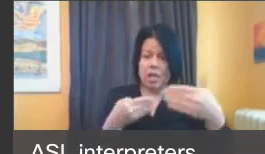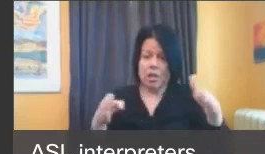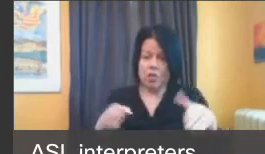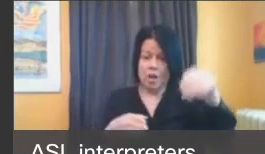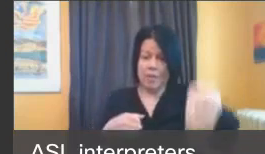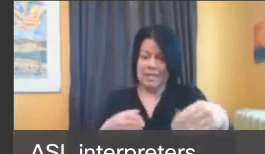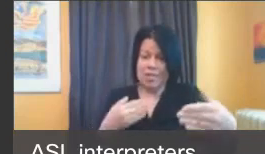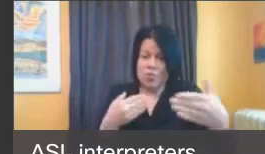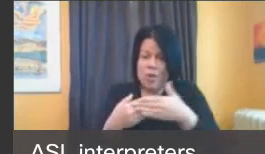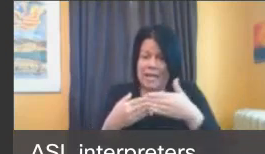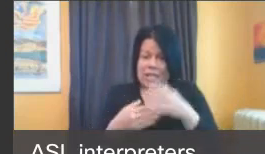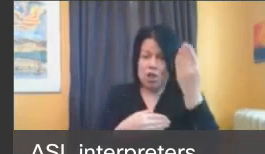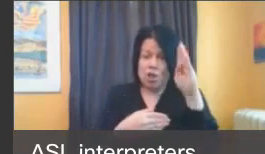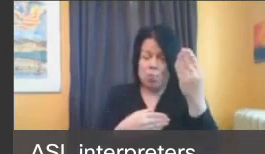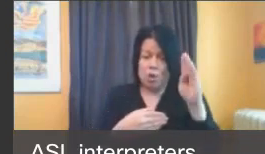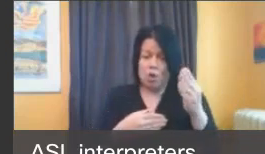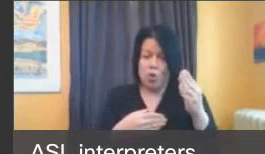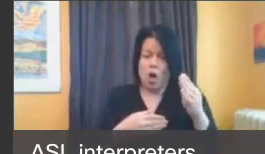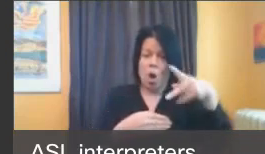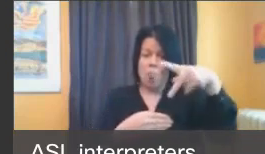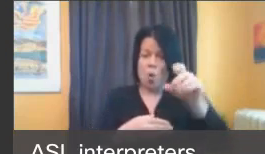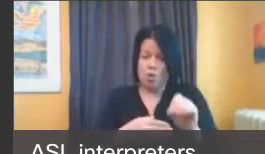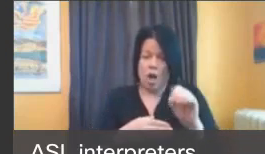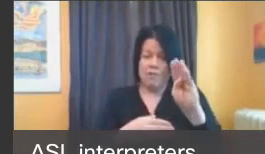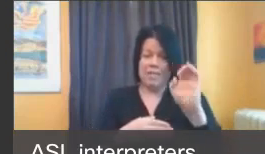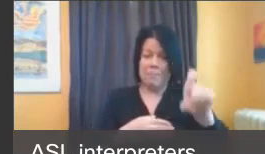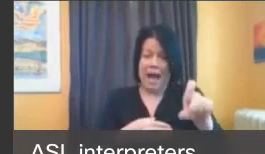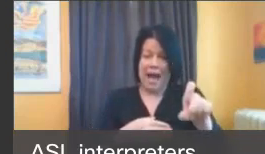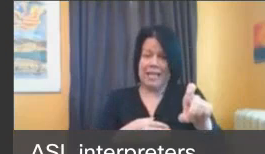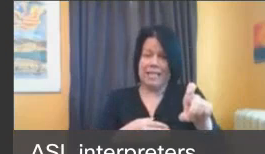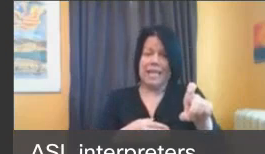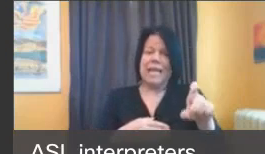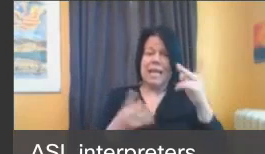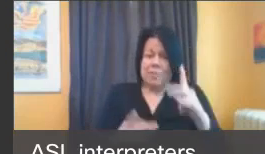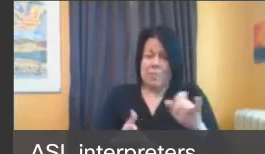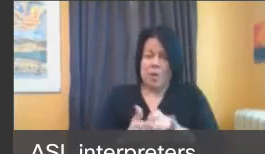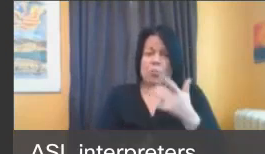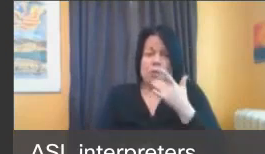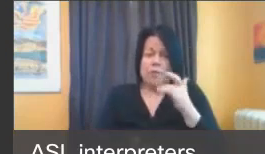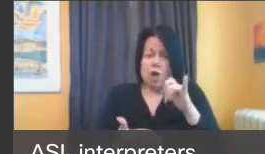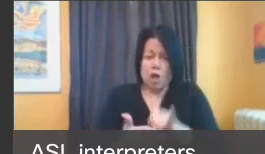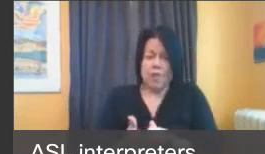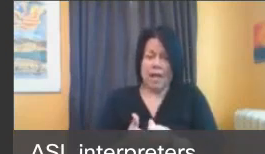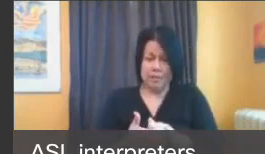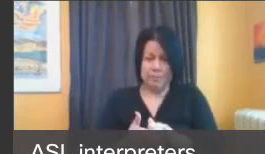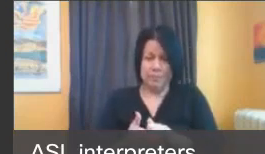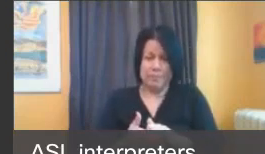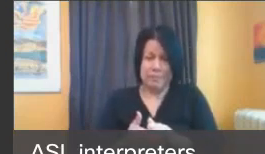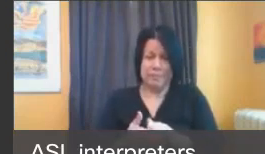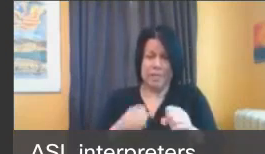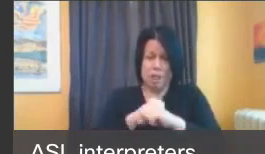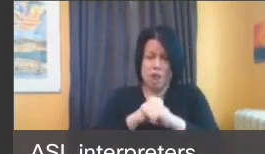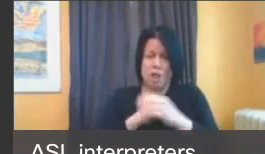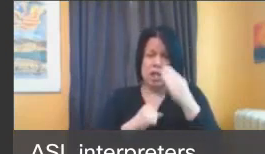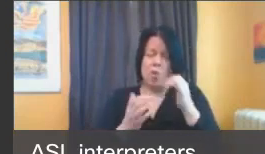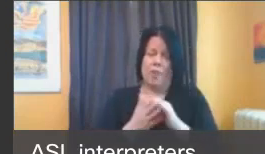post office mailboxes. A lot of people just prefer to that security of knowing that it's going straight to the supervisor and it won't get